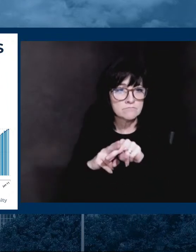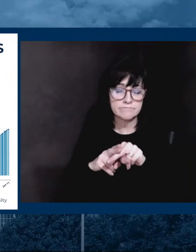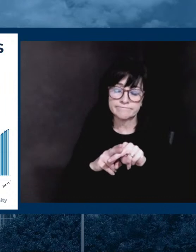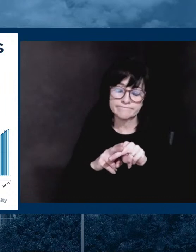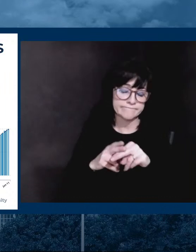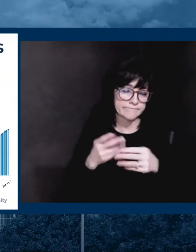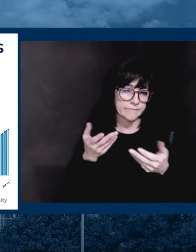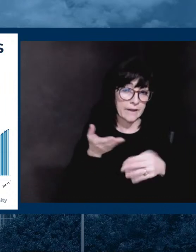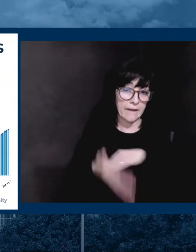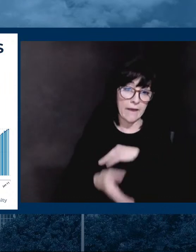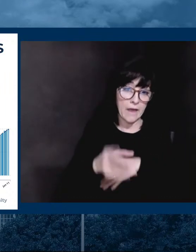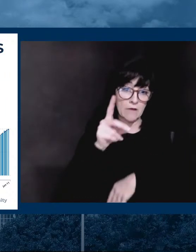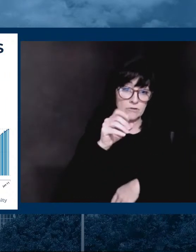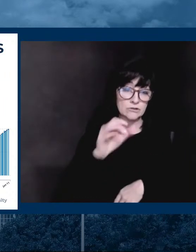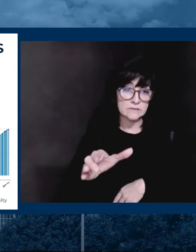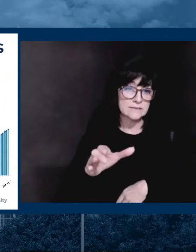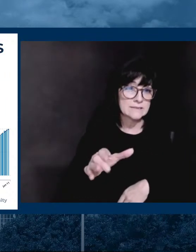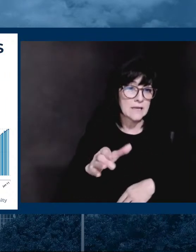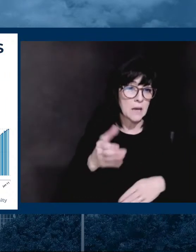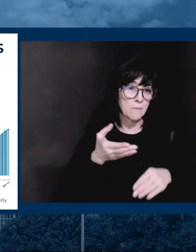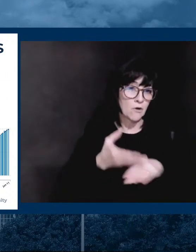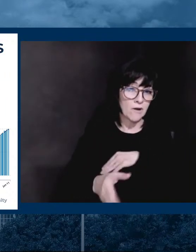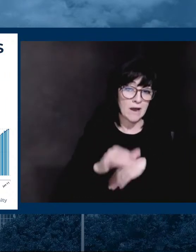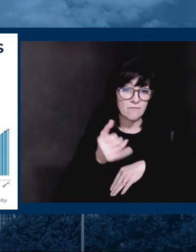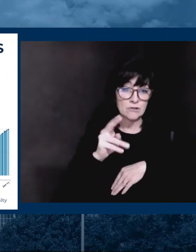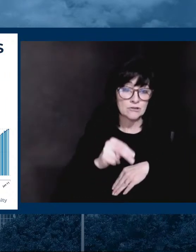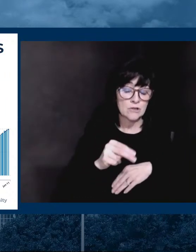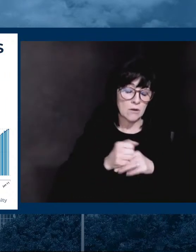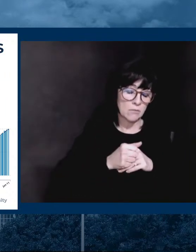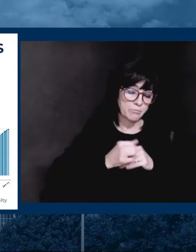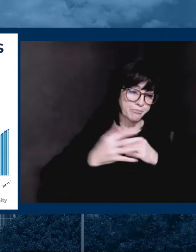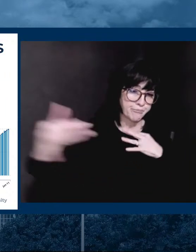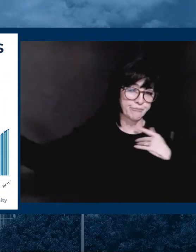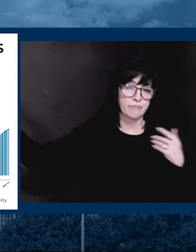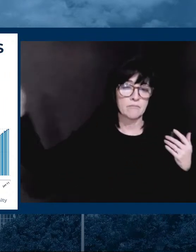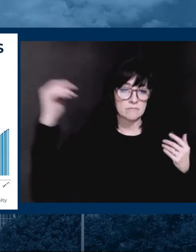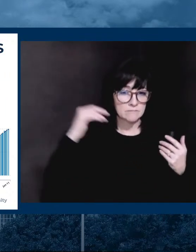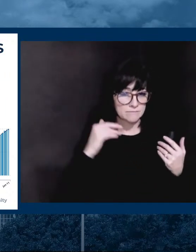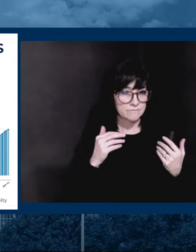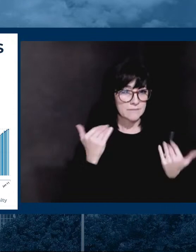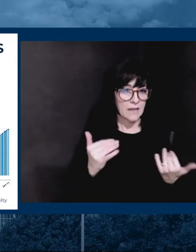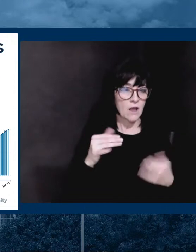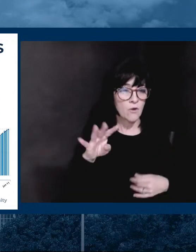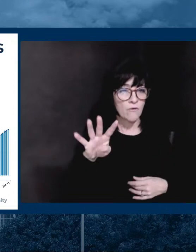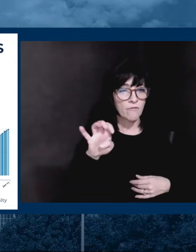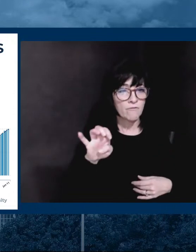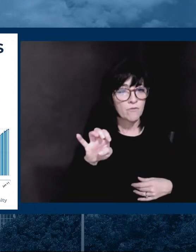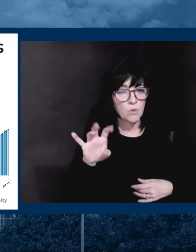just this week at 473, and hopefully that